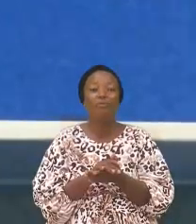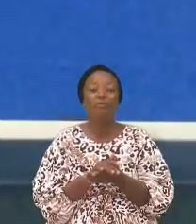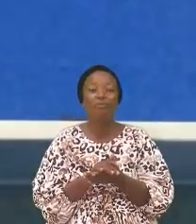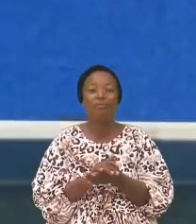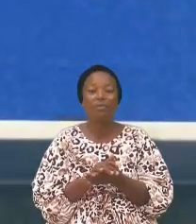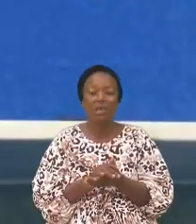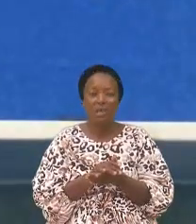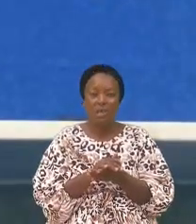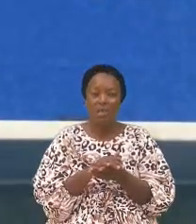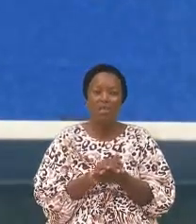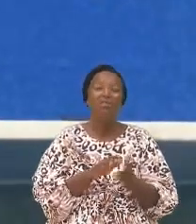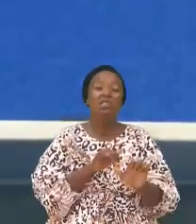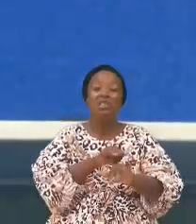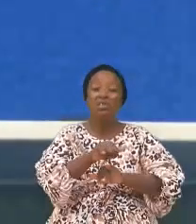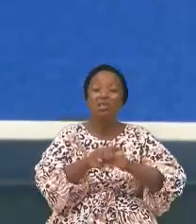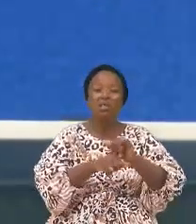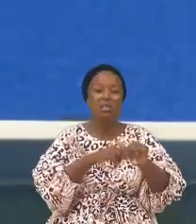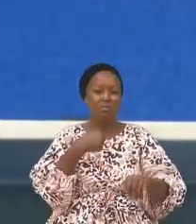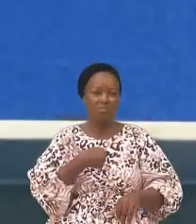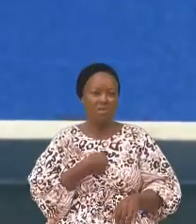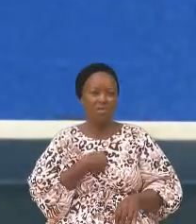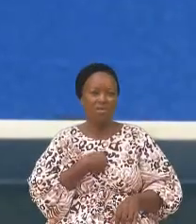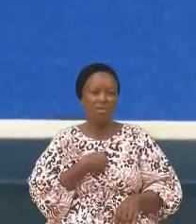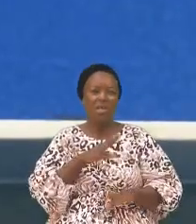said, my wife